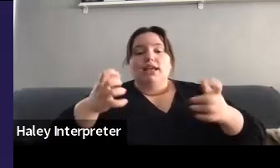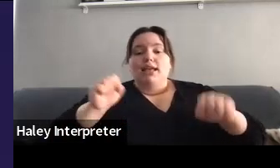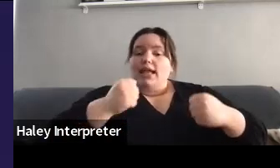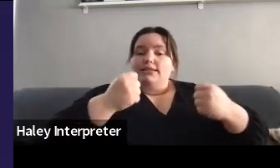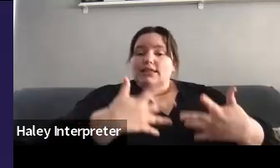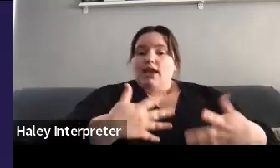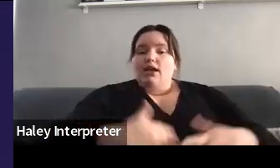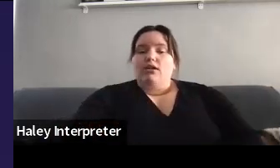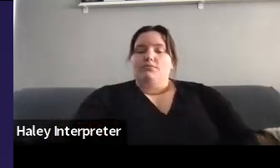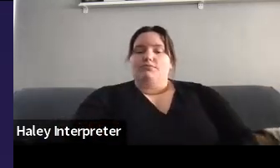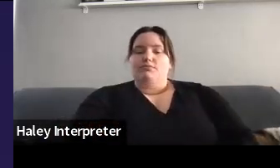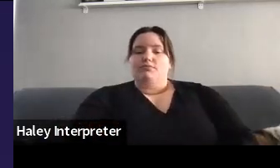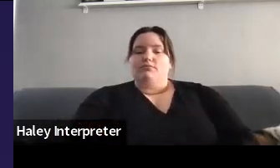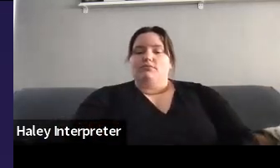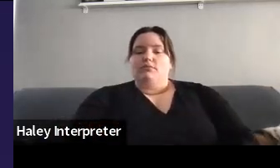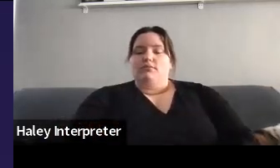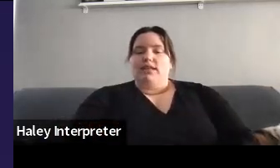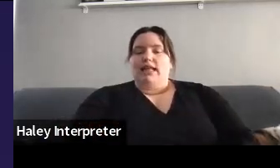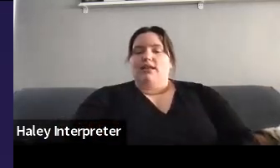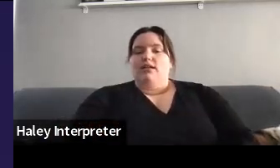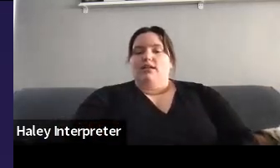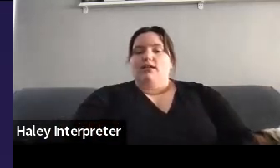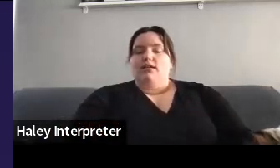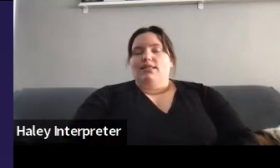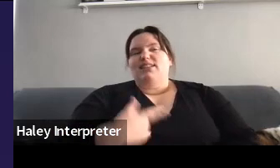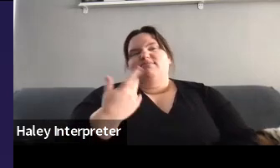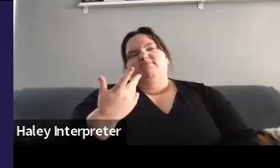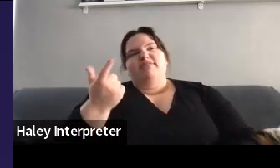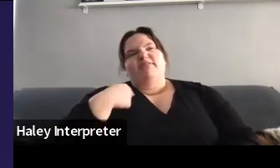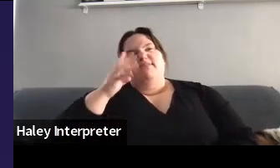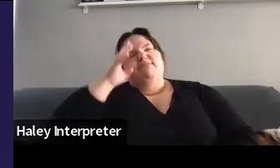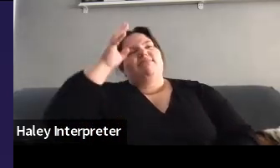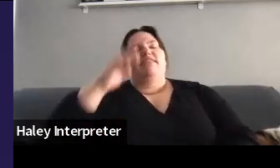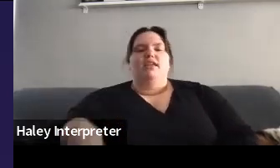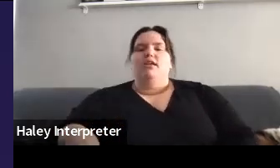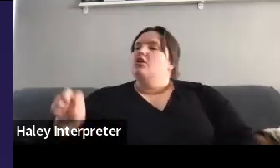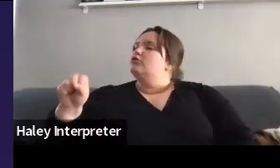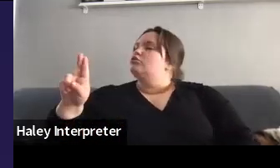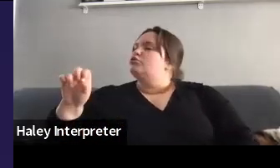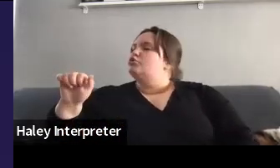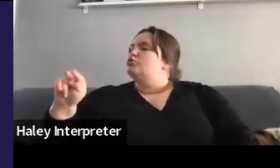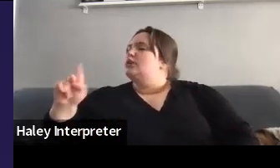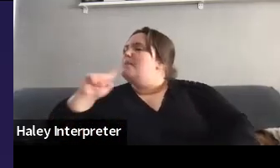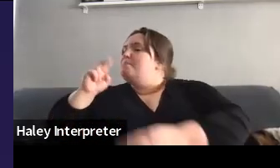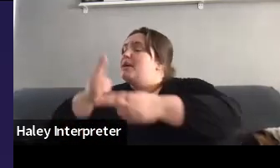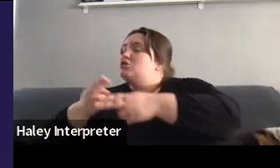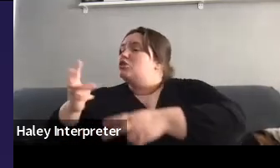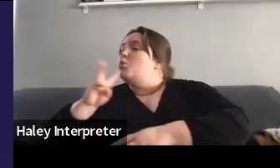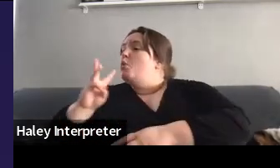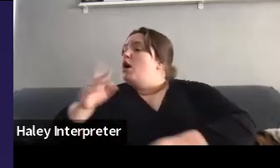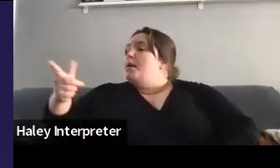might be another option. That just off the top of my head, that's what I'm coming up with. Susan mentioned water spraying bottle might